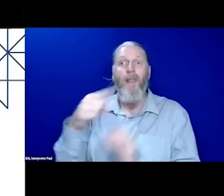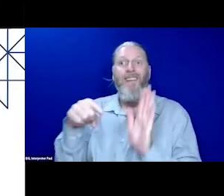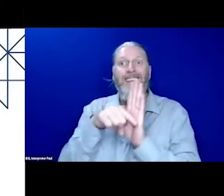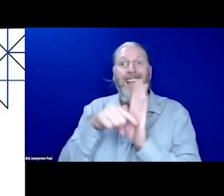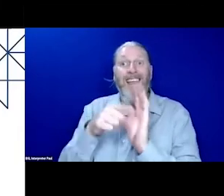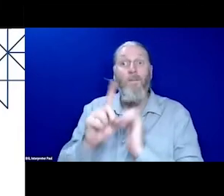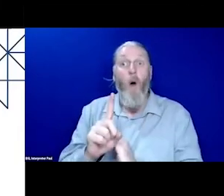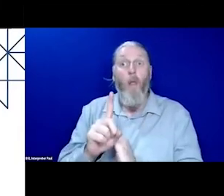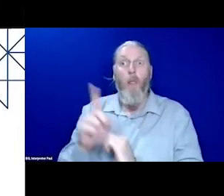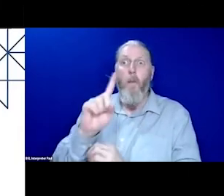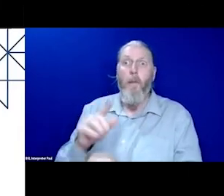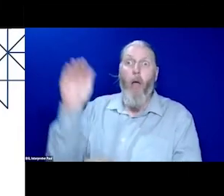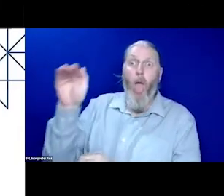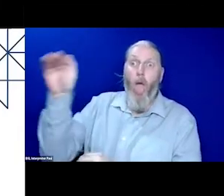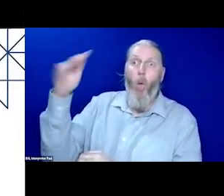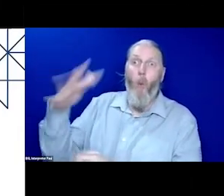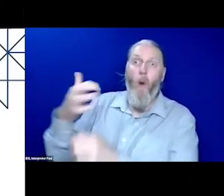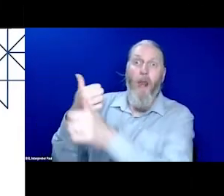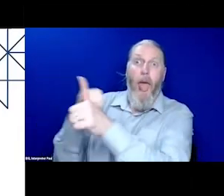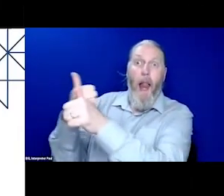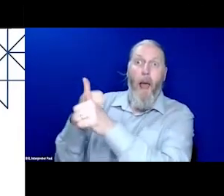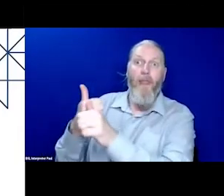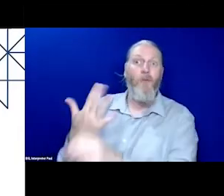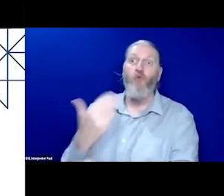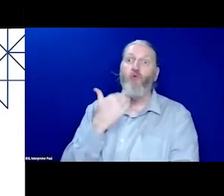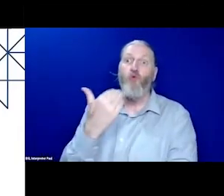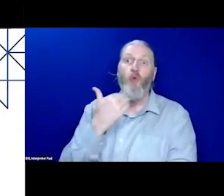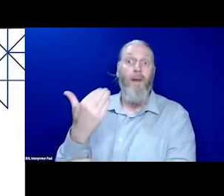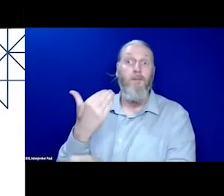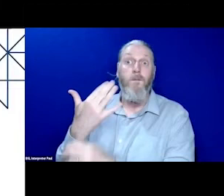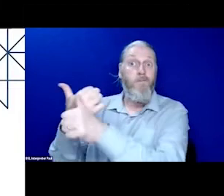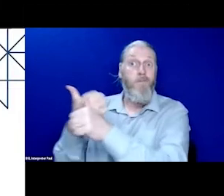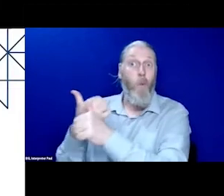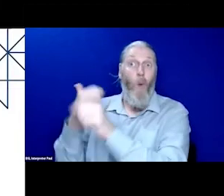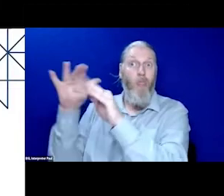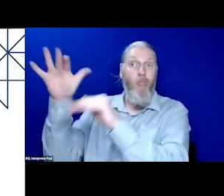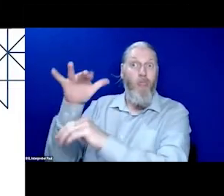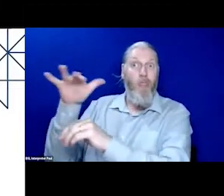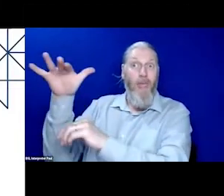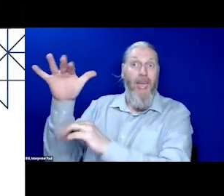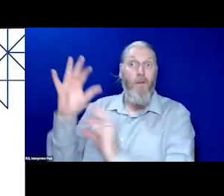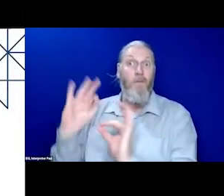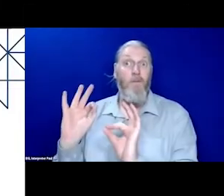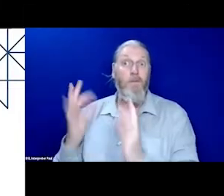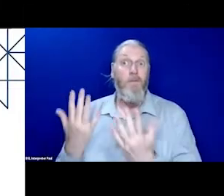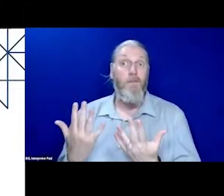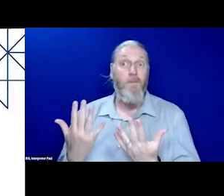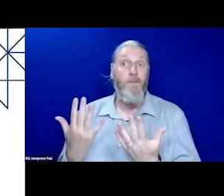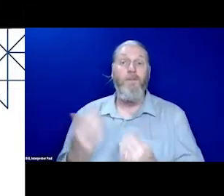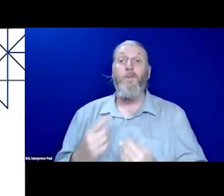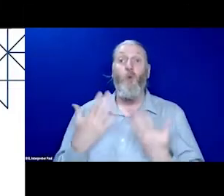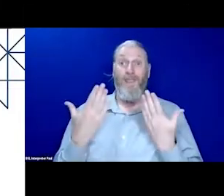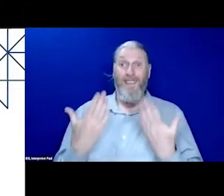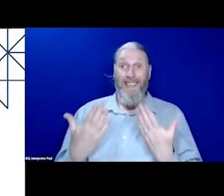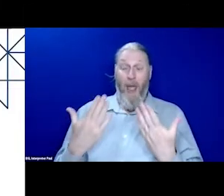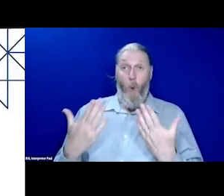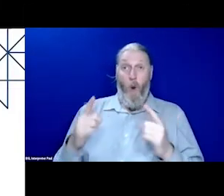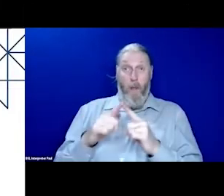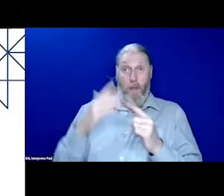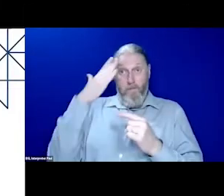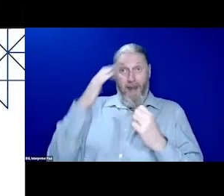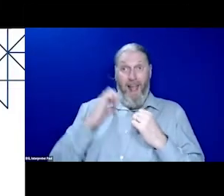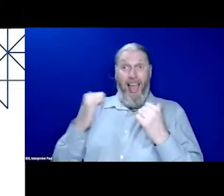are well aware of these kind of statistics. If we go to the next slide, where mental health systems globally